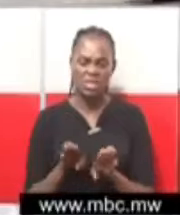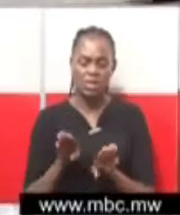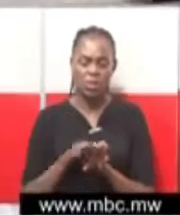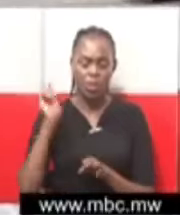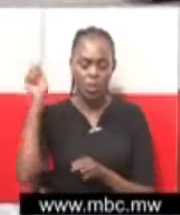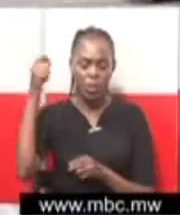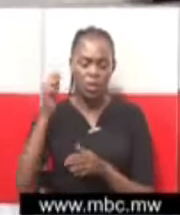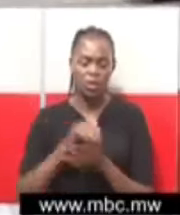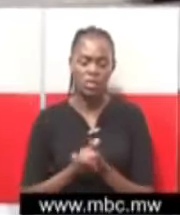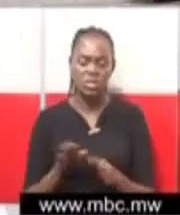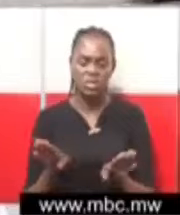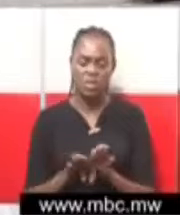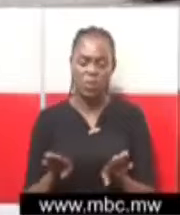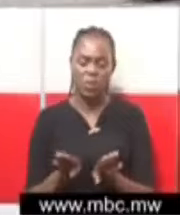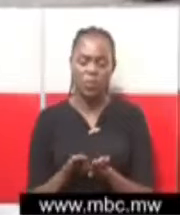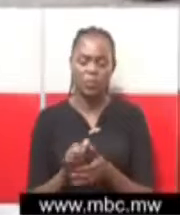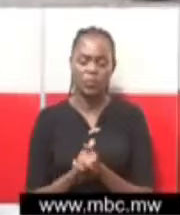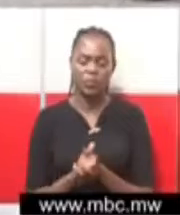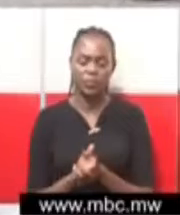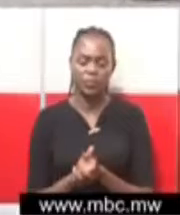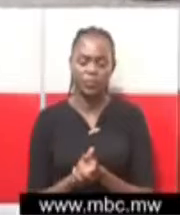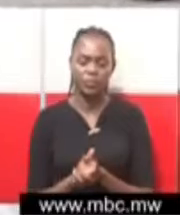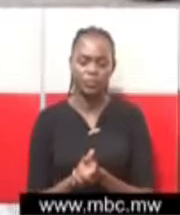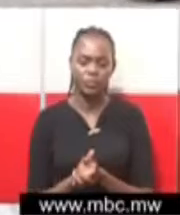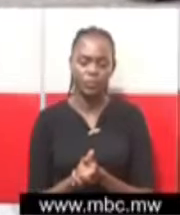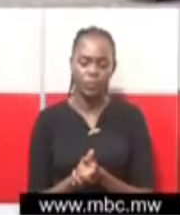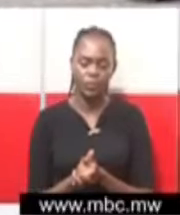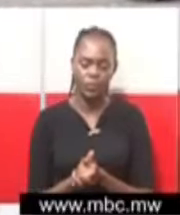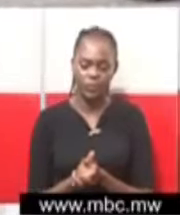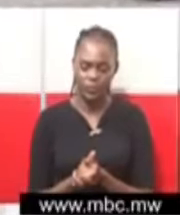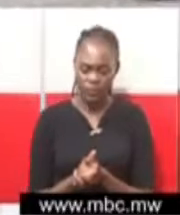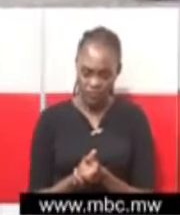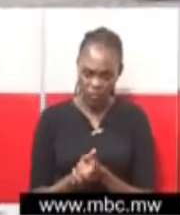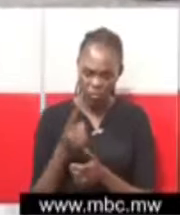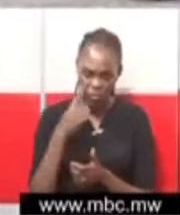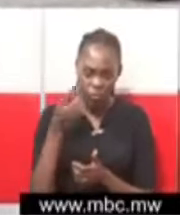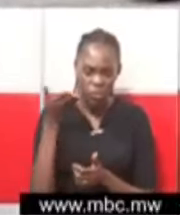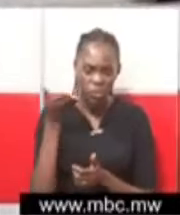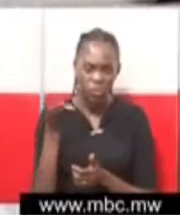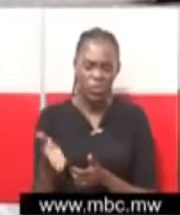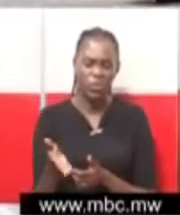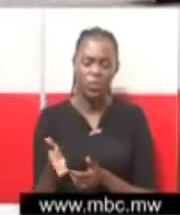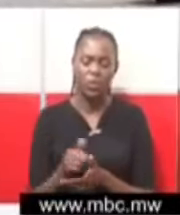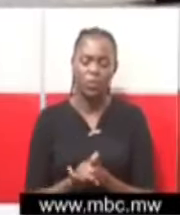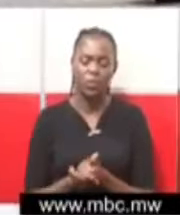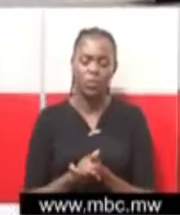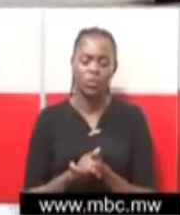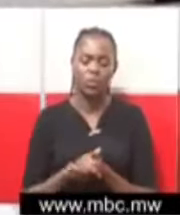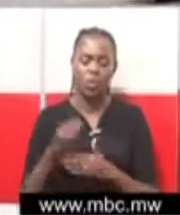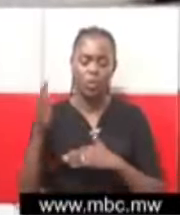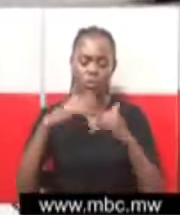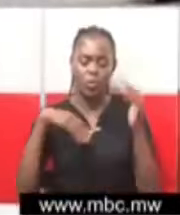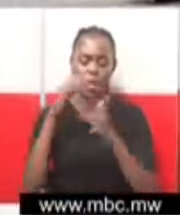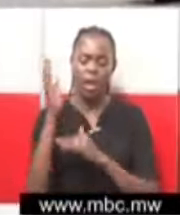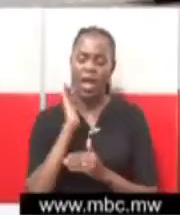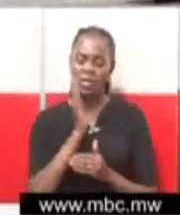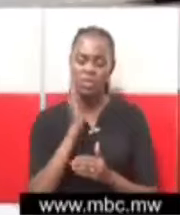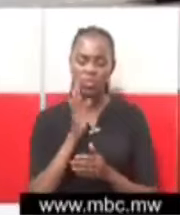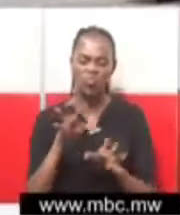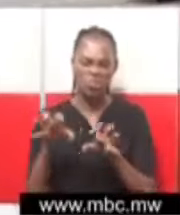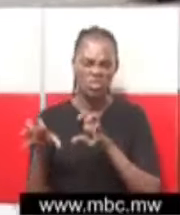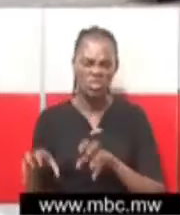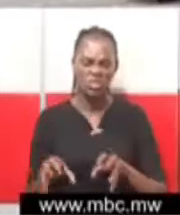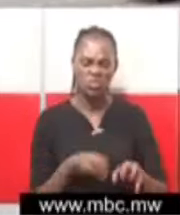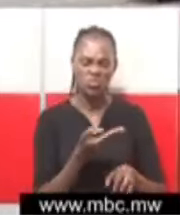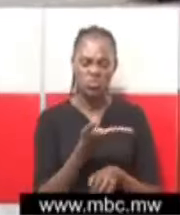Nacala is Malawian port, and I'm here to reiterate it. And you can see from yourself, the infrastructure is new, the equipment is new and